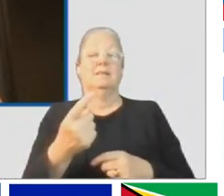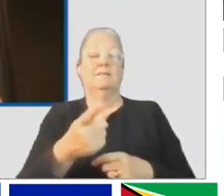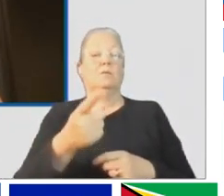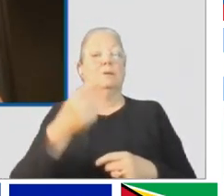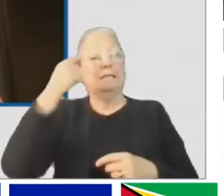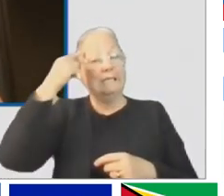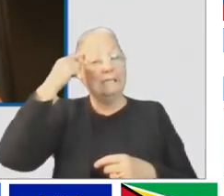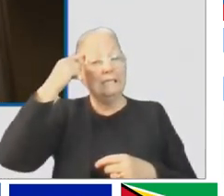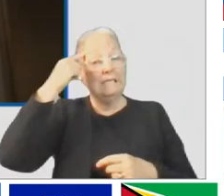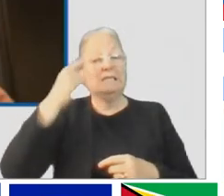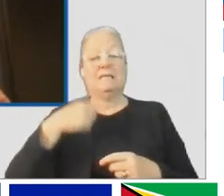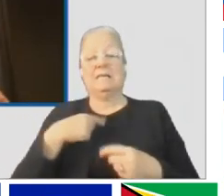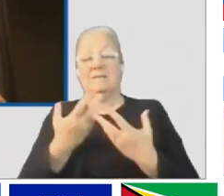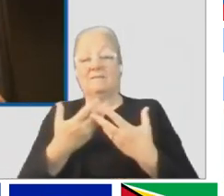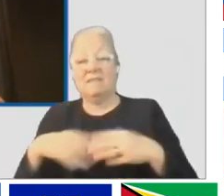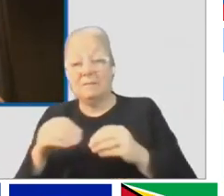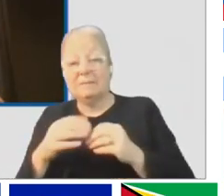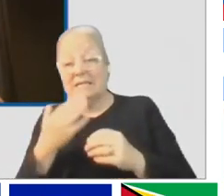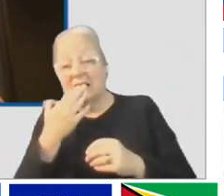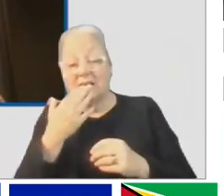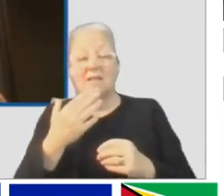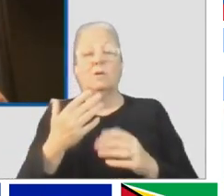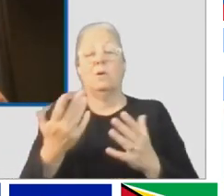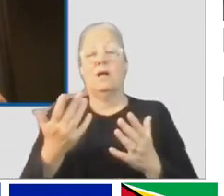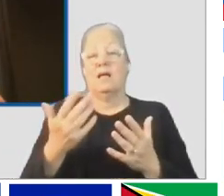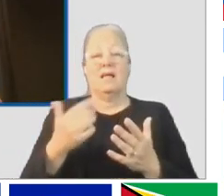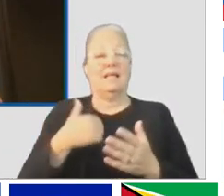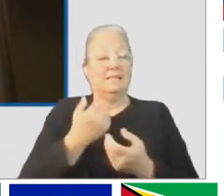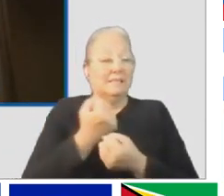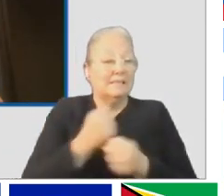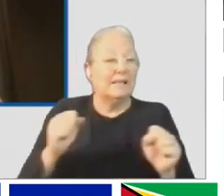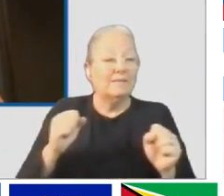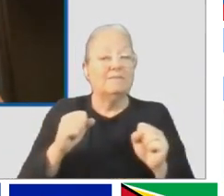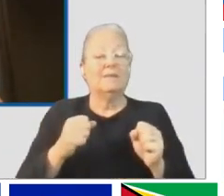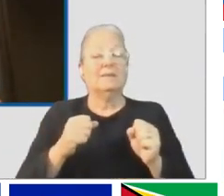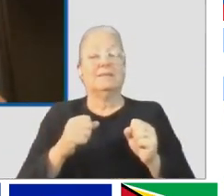our family and how we can keep ourselves safe. And then